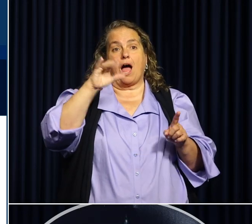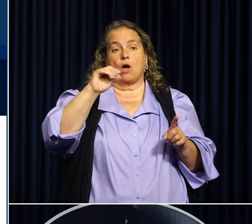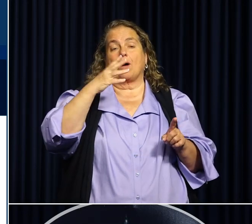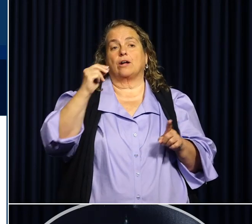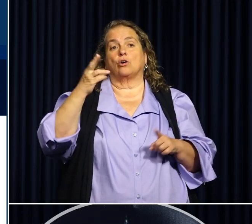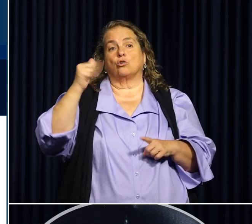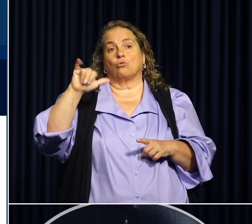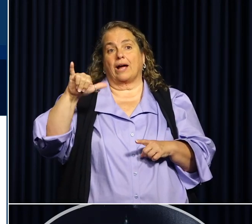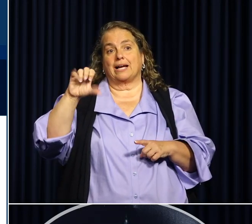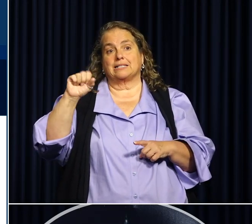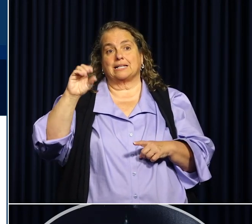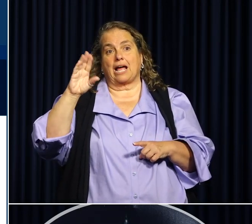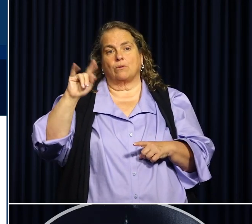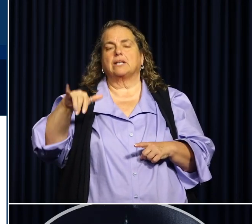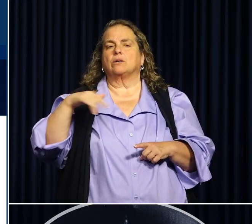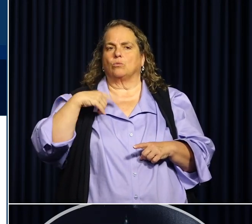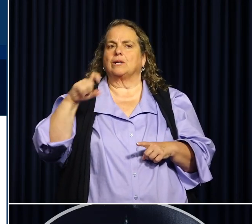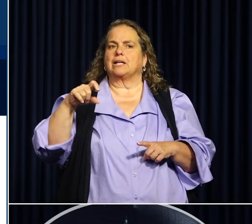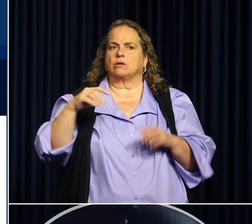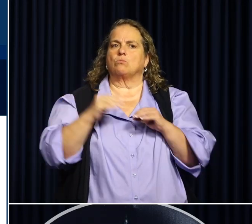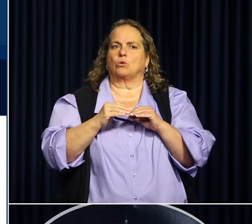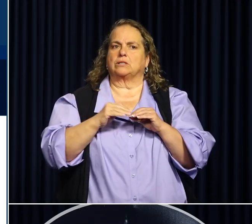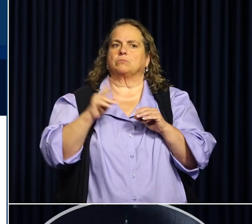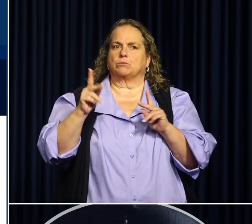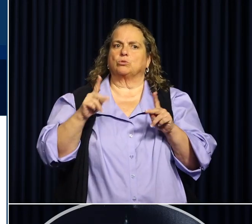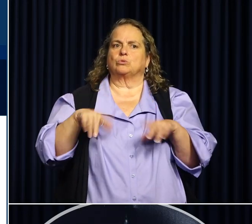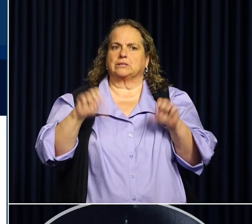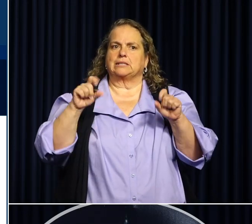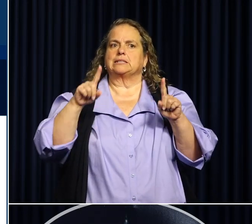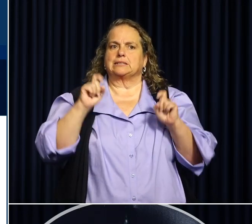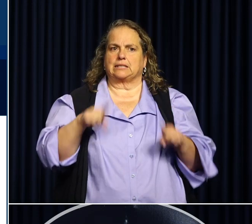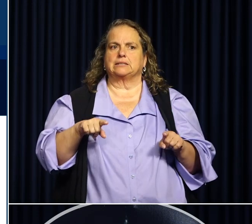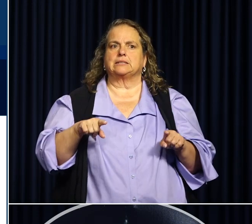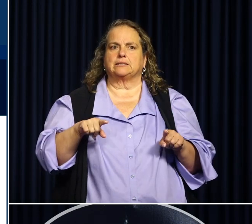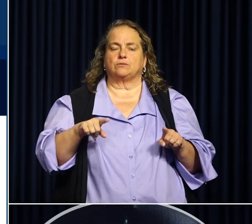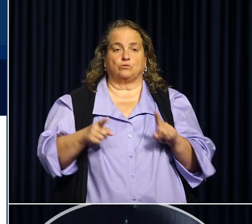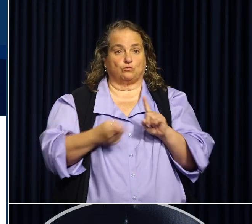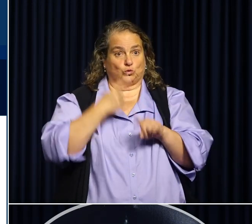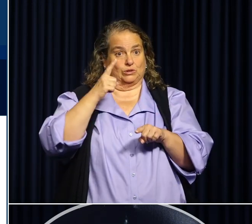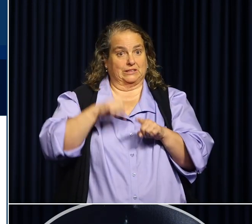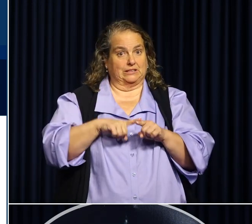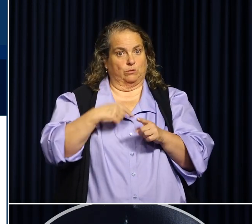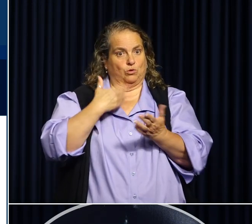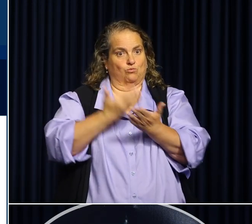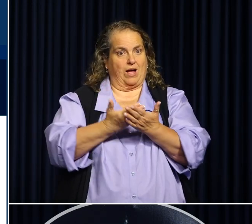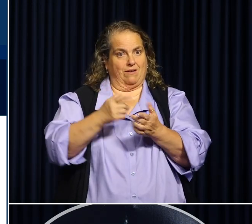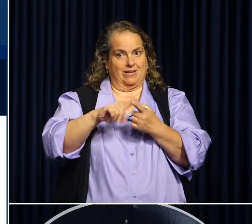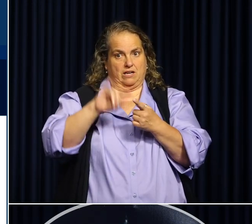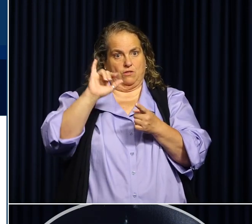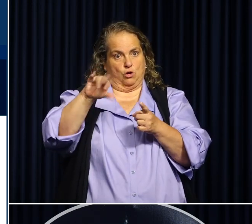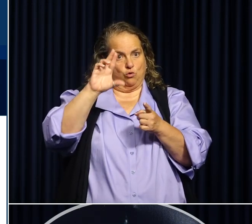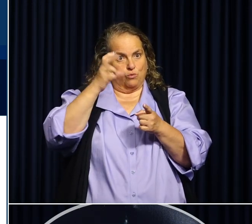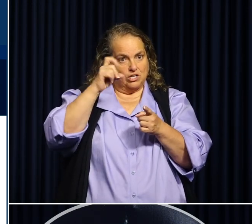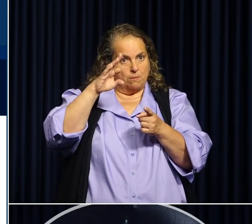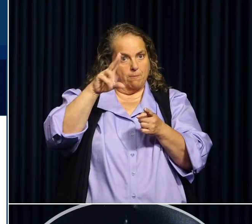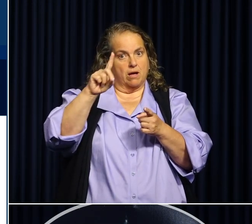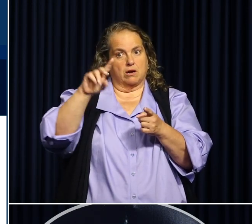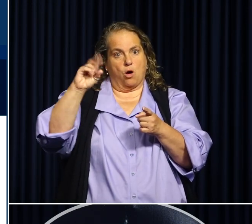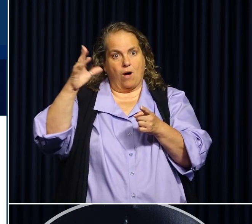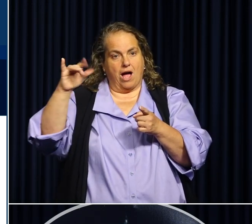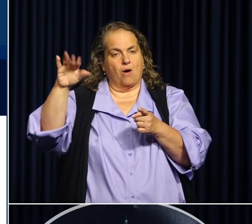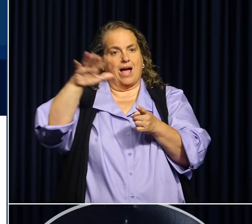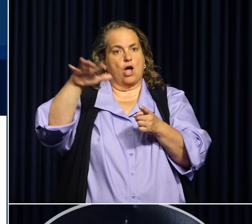Grace County, we need to pick it up. So this is the first time we've been in any of these locations, but we need to pick it up. It's important for